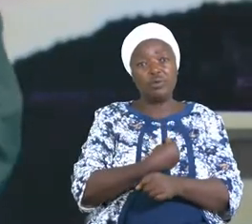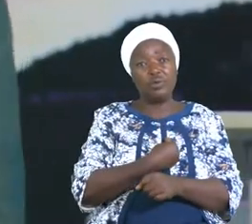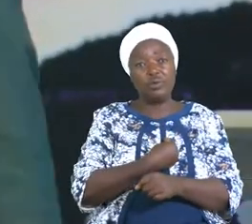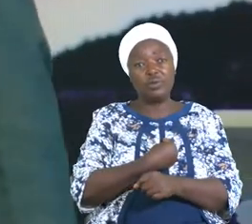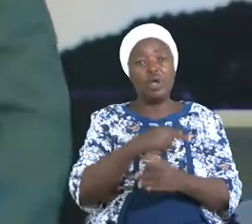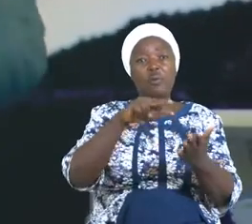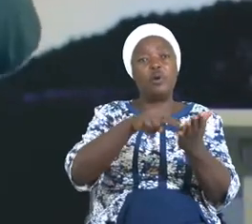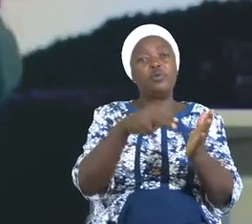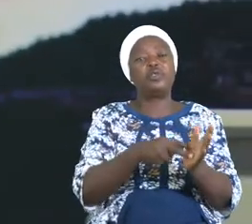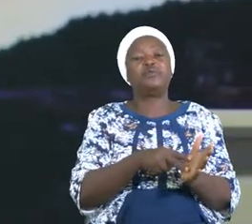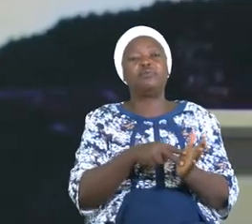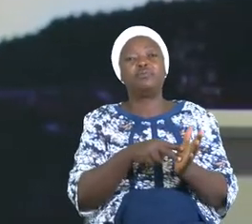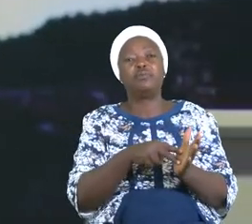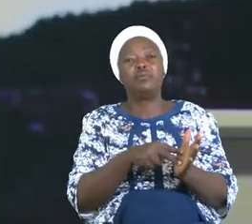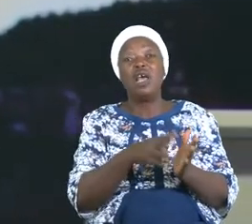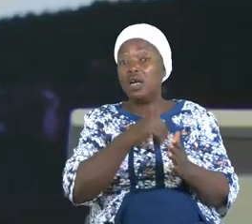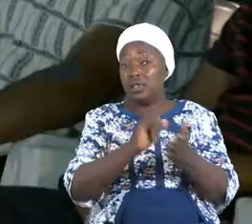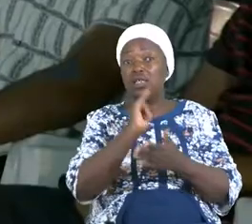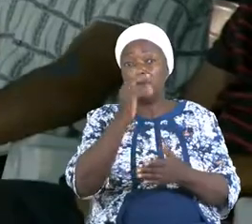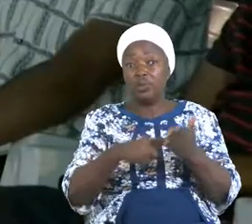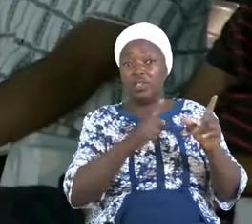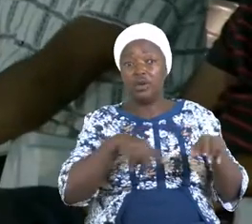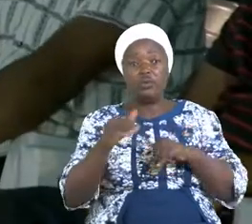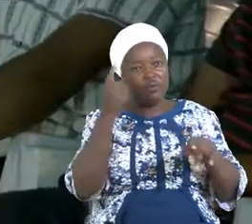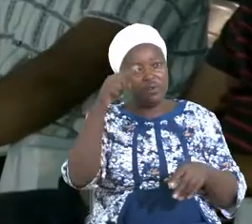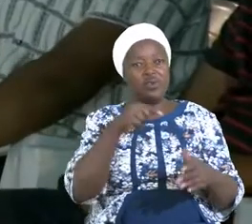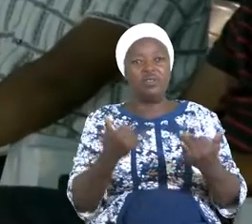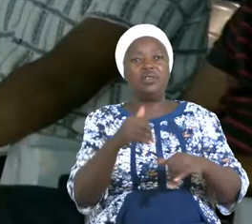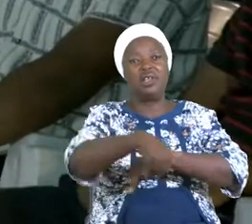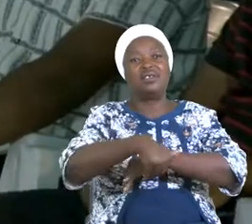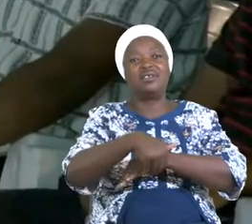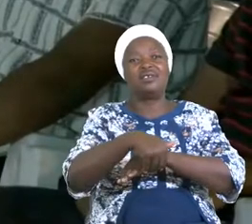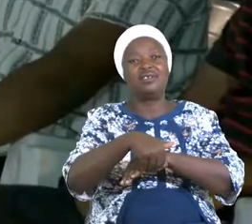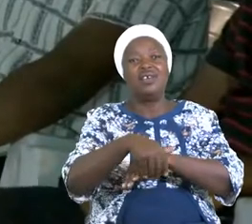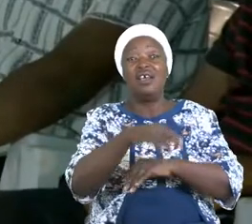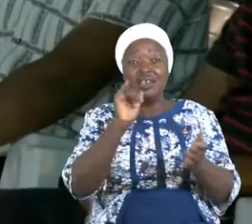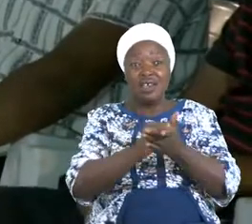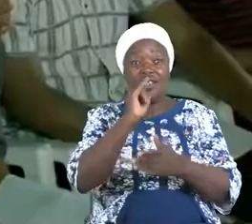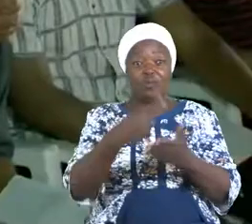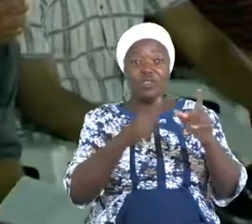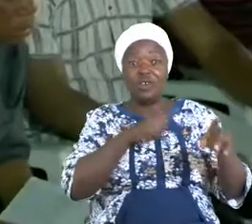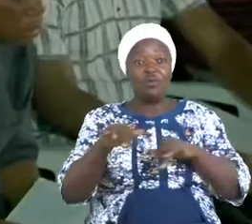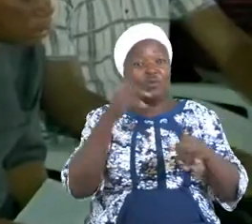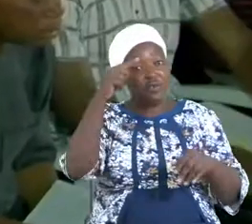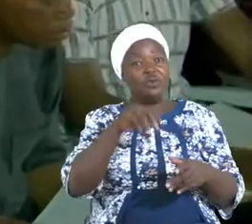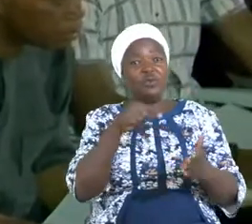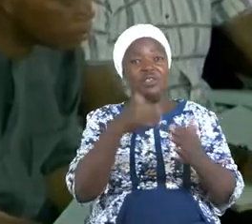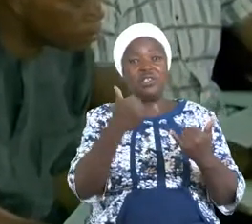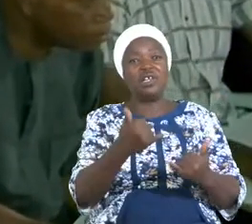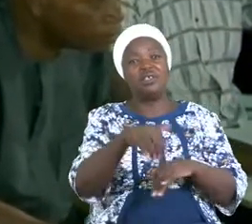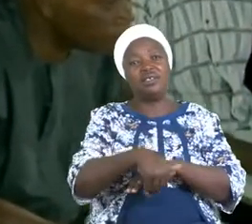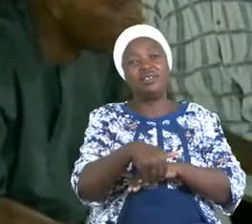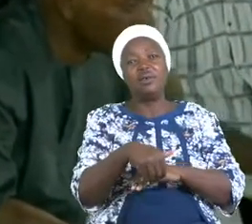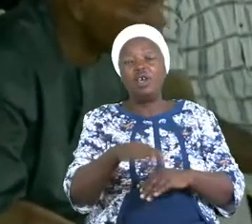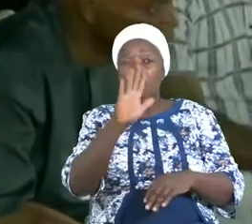purposeful. And that's what the Lord will do for you tonight. I said that's what the Lord will do for you tonight. Your